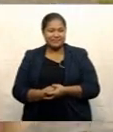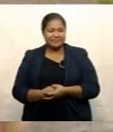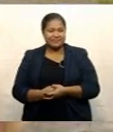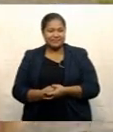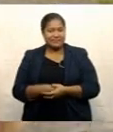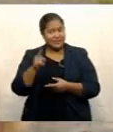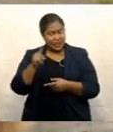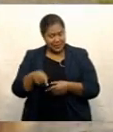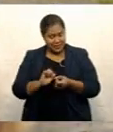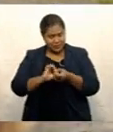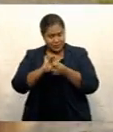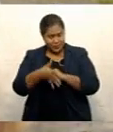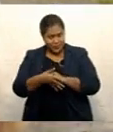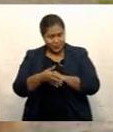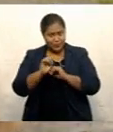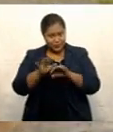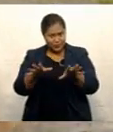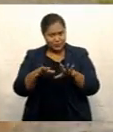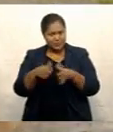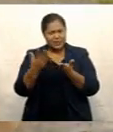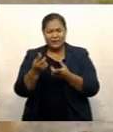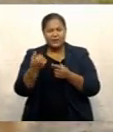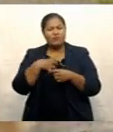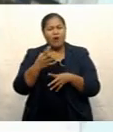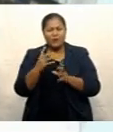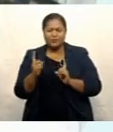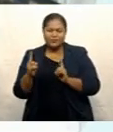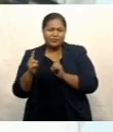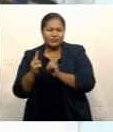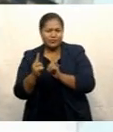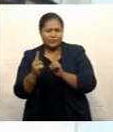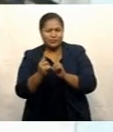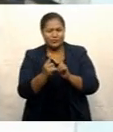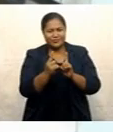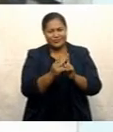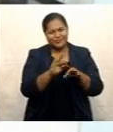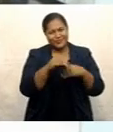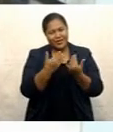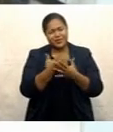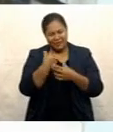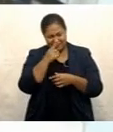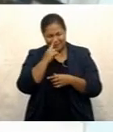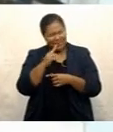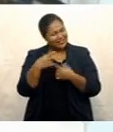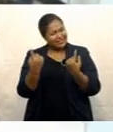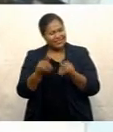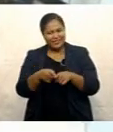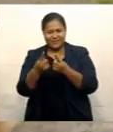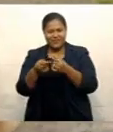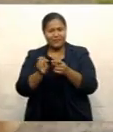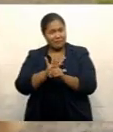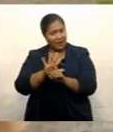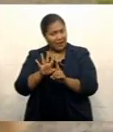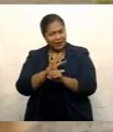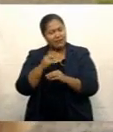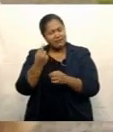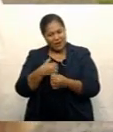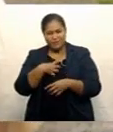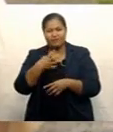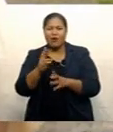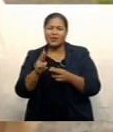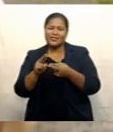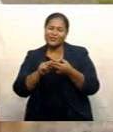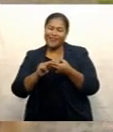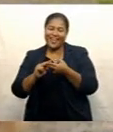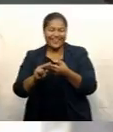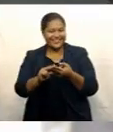This crisis has somewhat brought us more closely together. We have people from different backgrounds in here, but we are more united